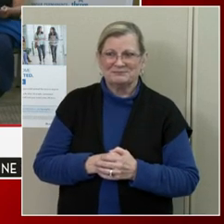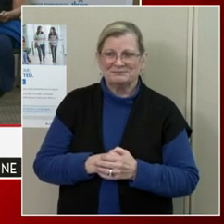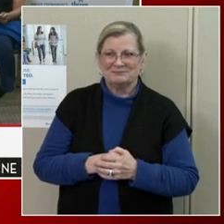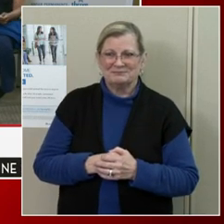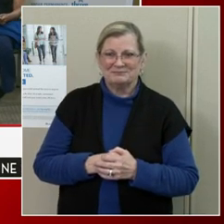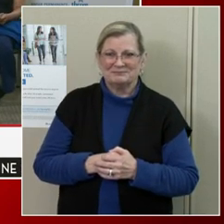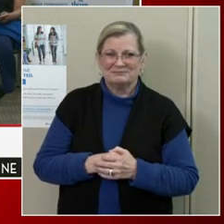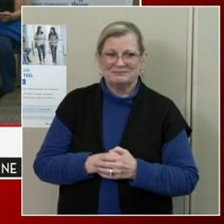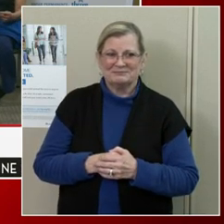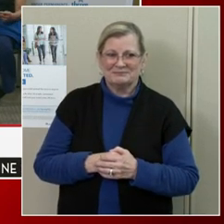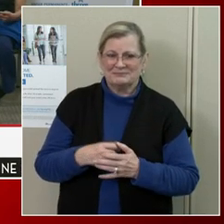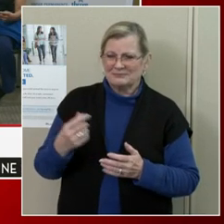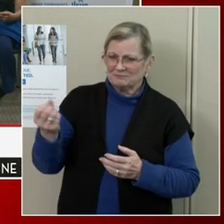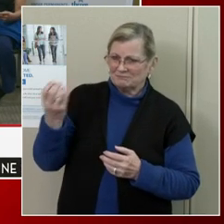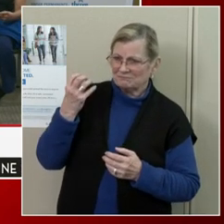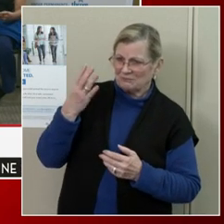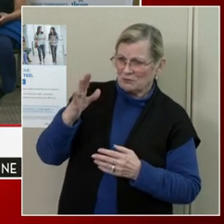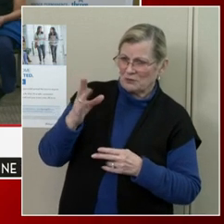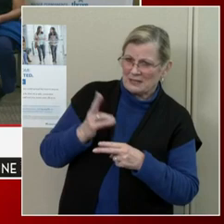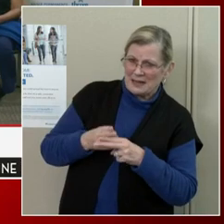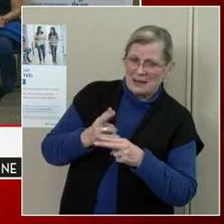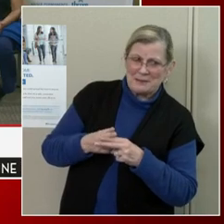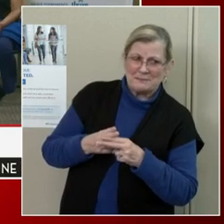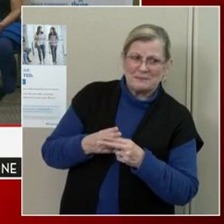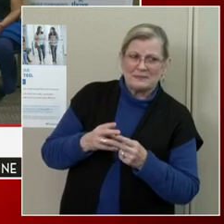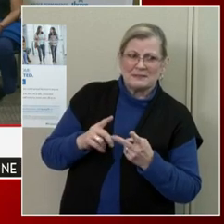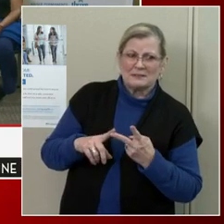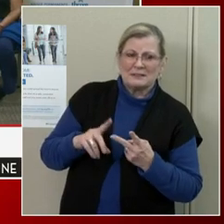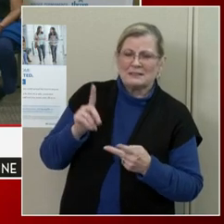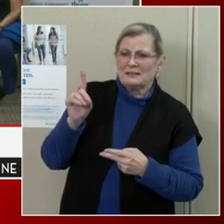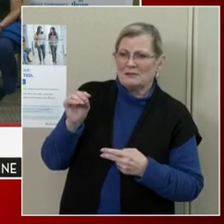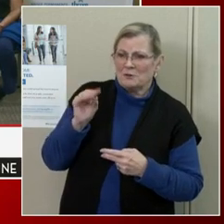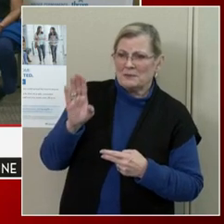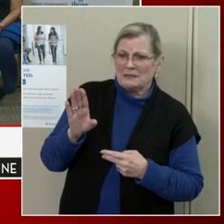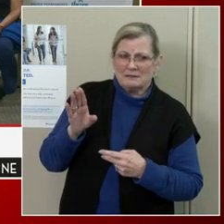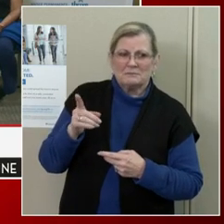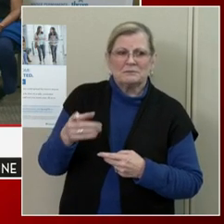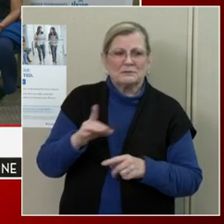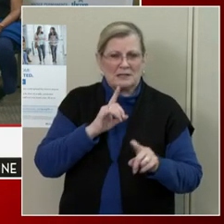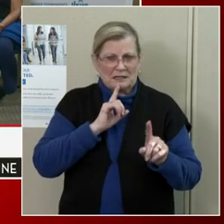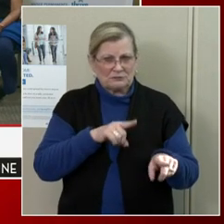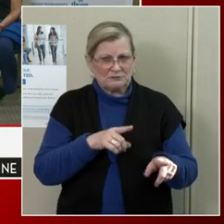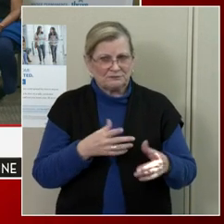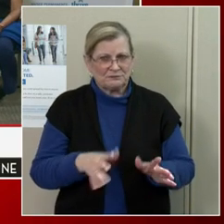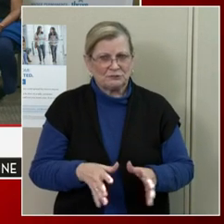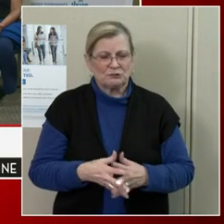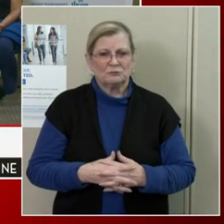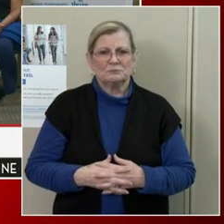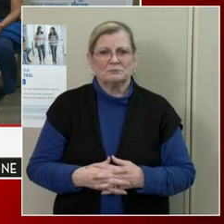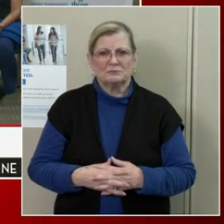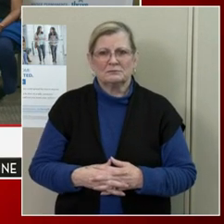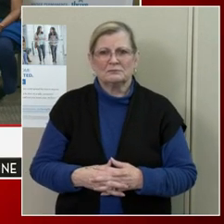Can you tell me your date, your month, and your day of birth? January 26th.